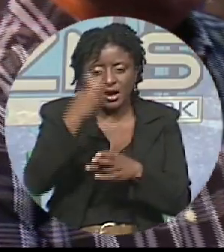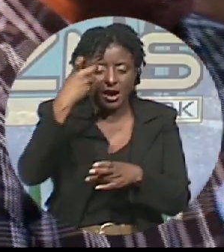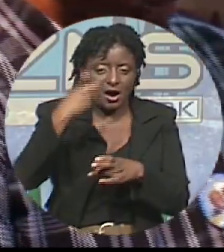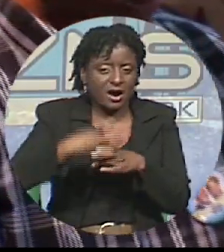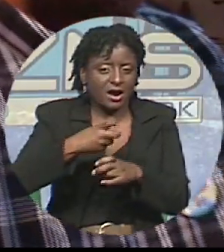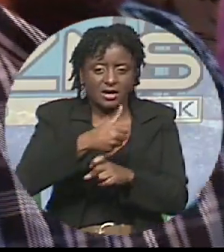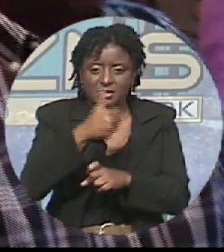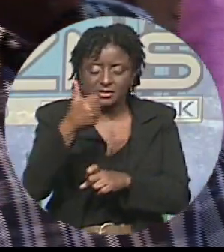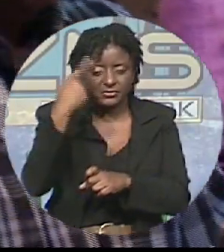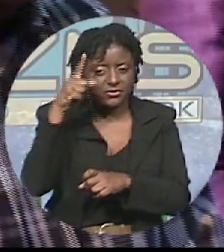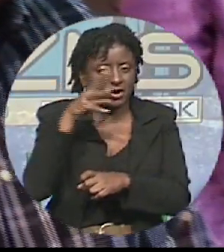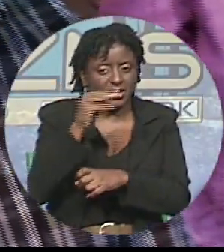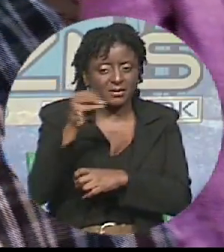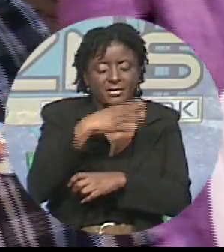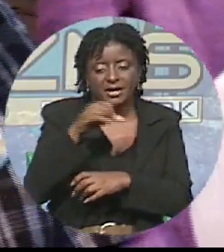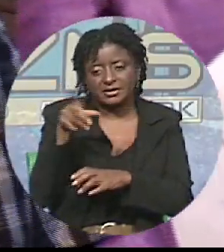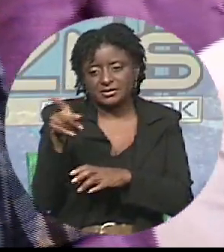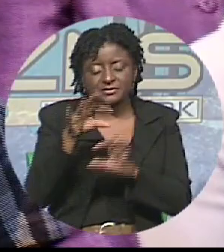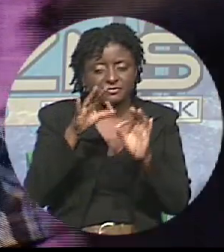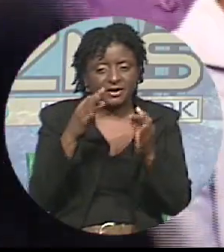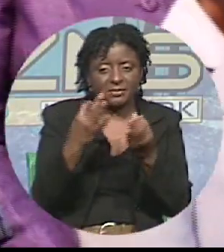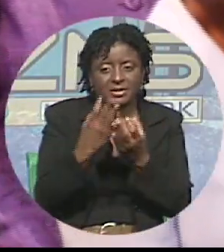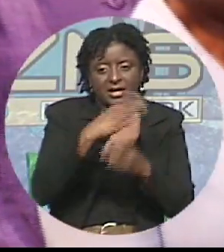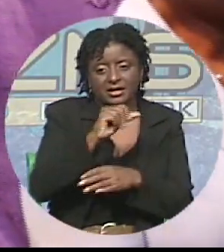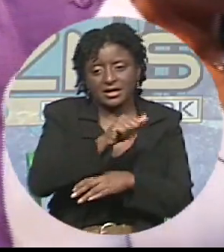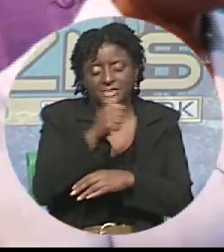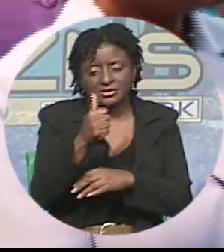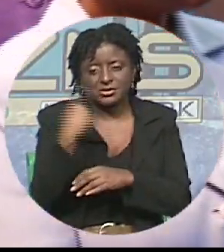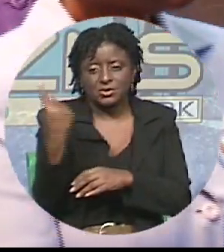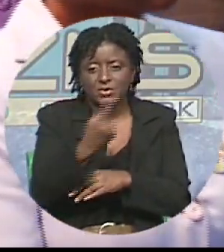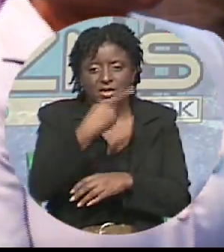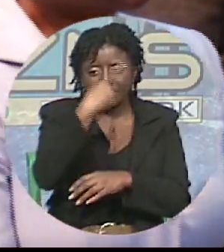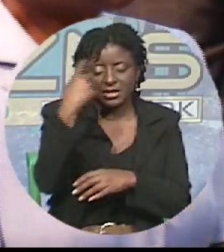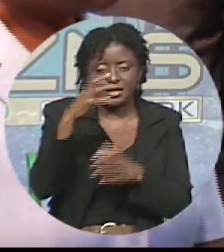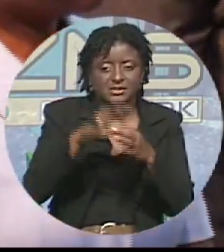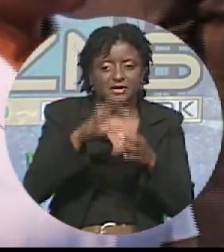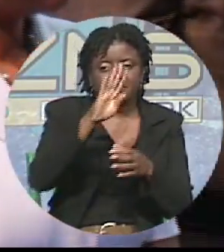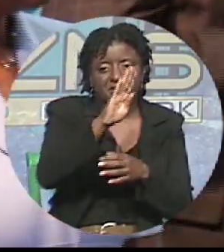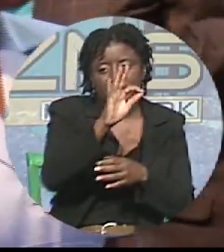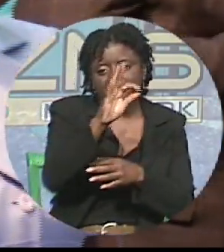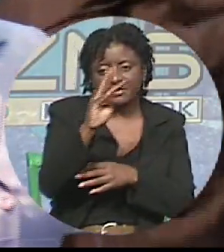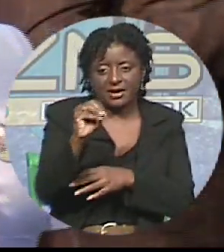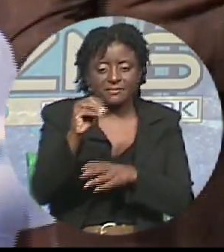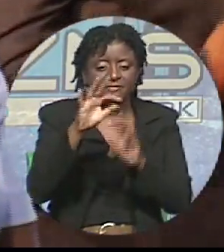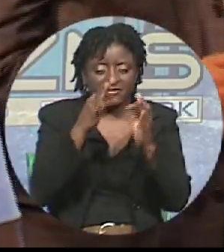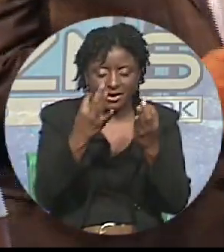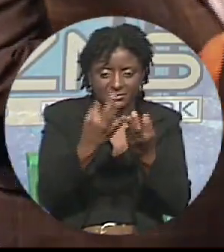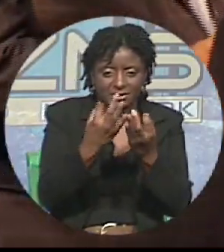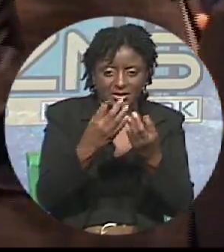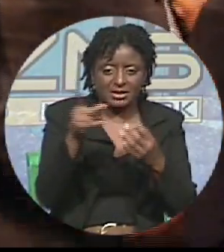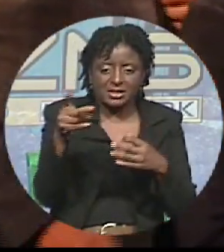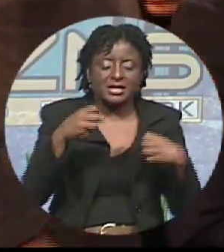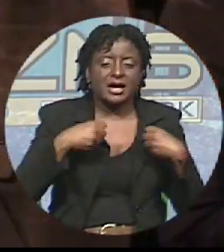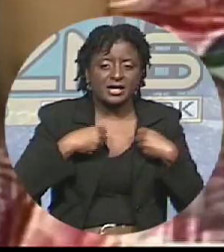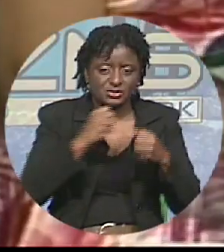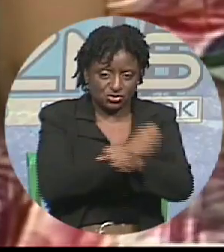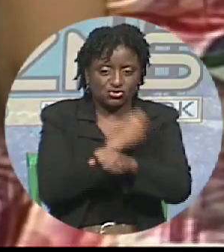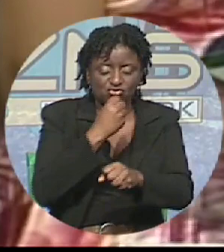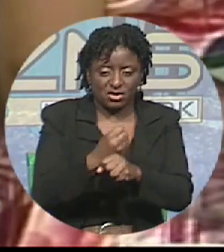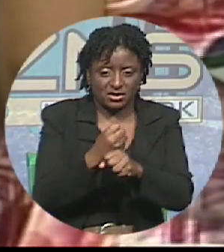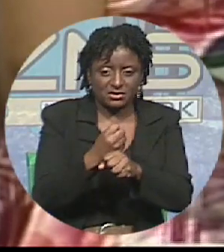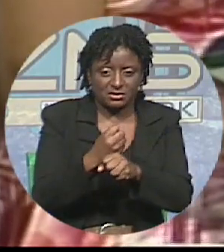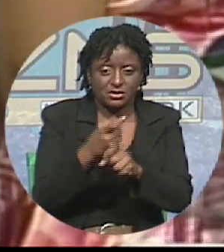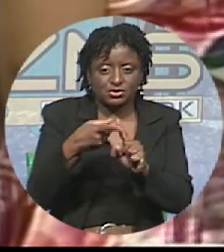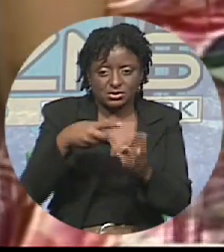And it's only because of the BFM family that he has the strength to stand before them. There's one thing that we've learned is you can't take life for granted. You have